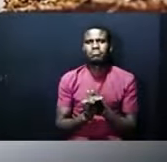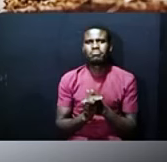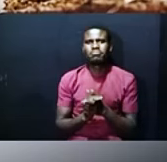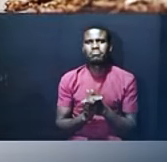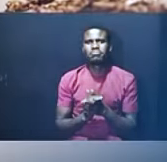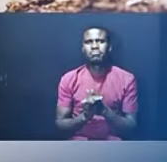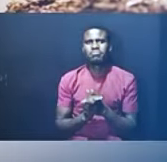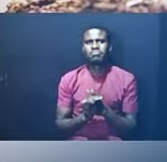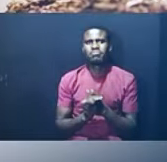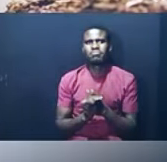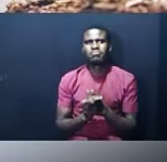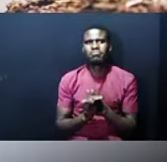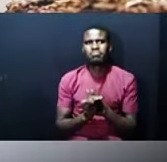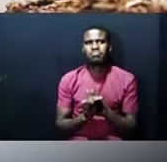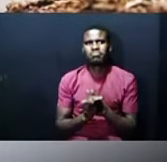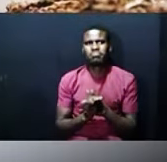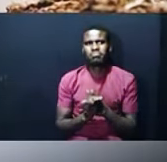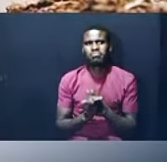outcome.